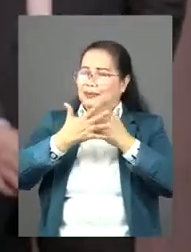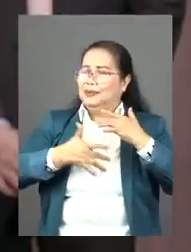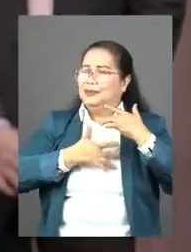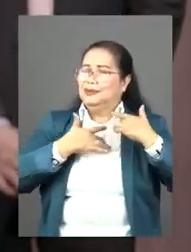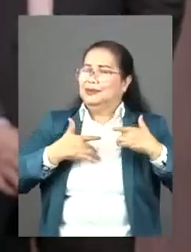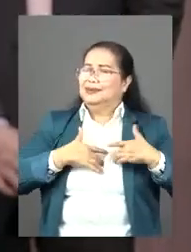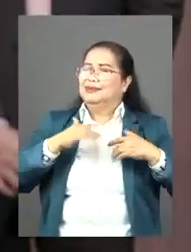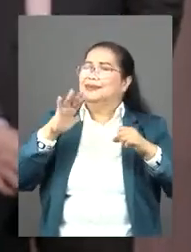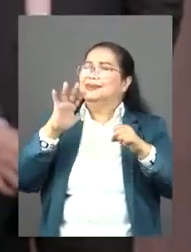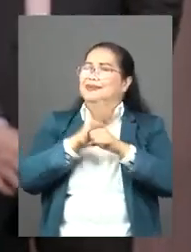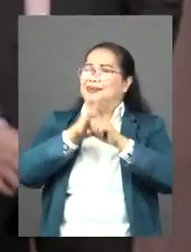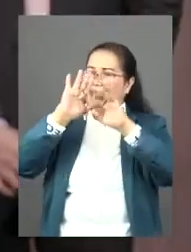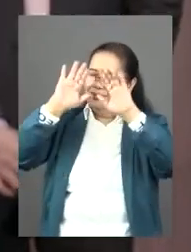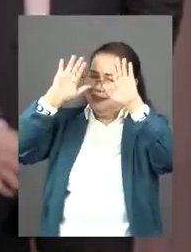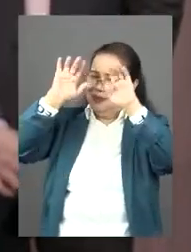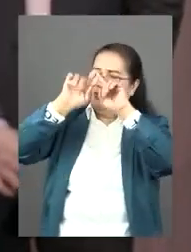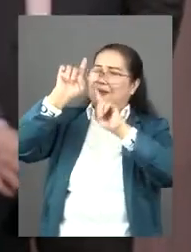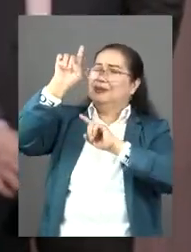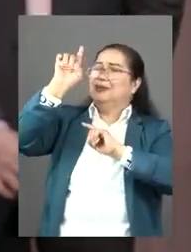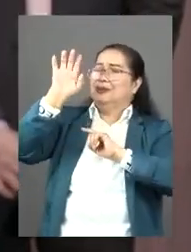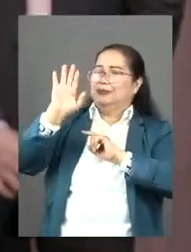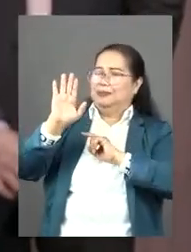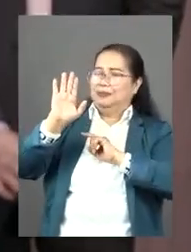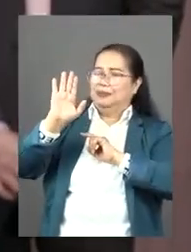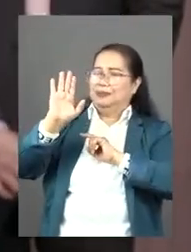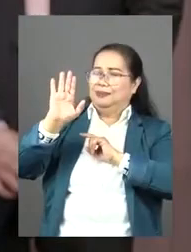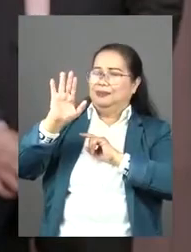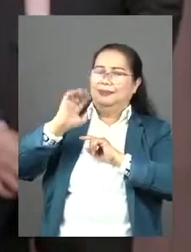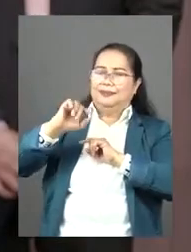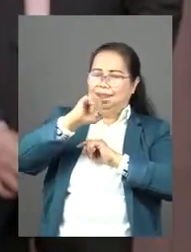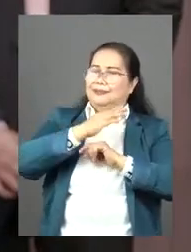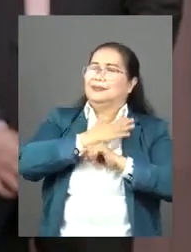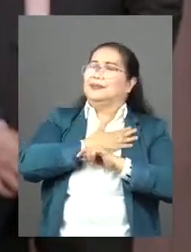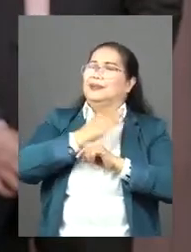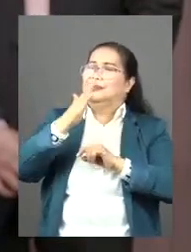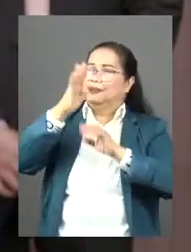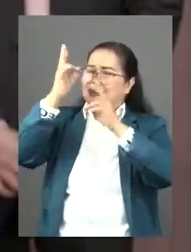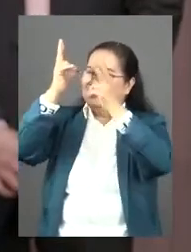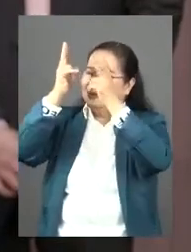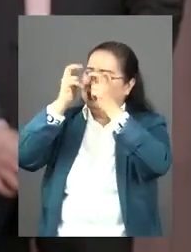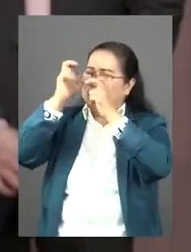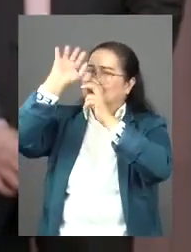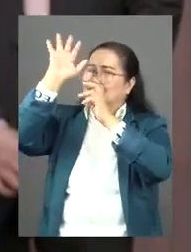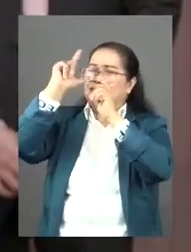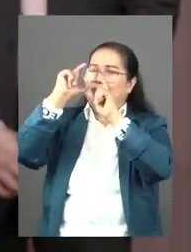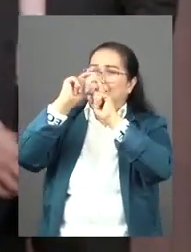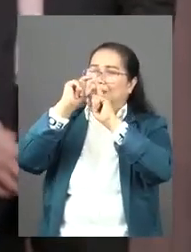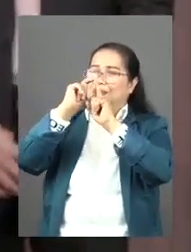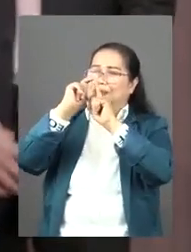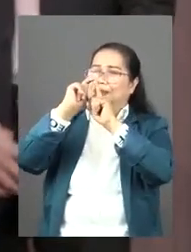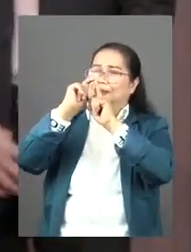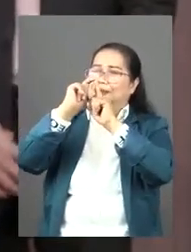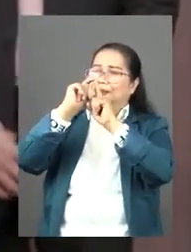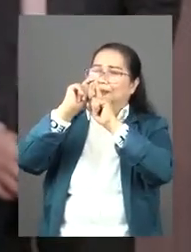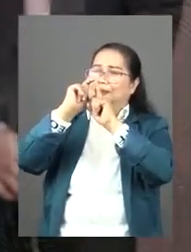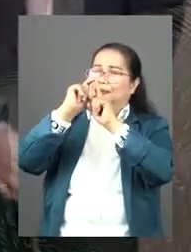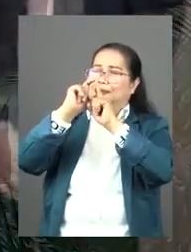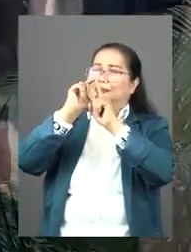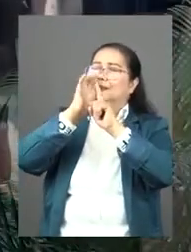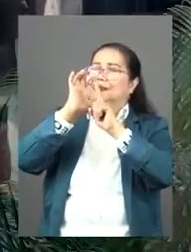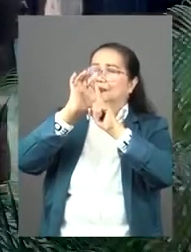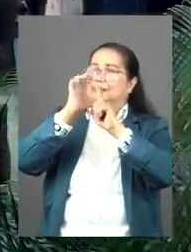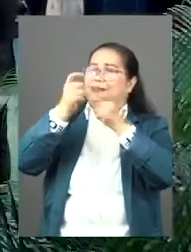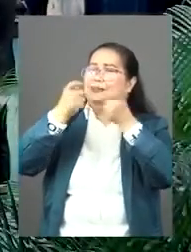so fully surrendered to you and willing to listen to you and your word and be under